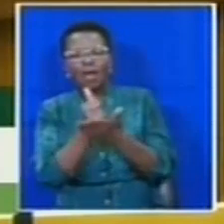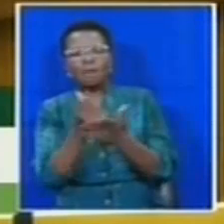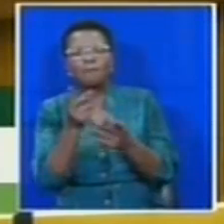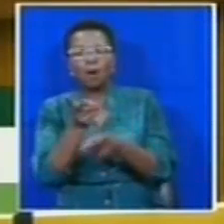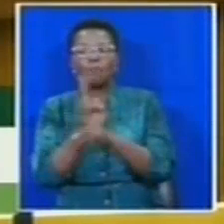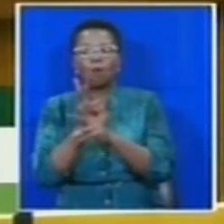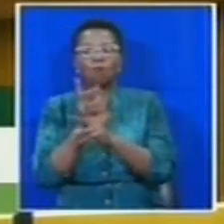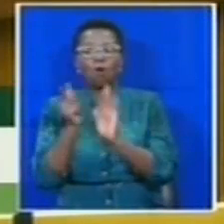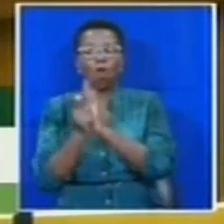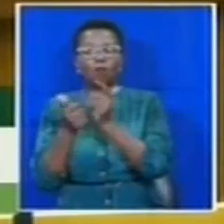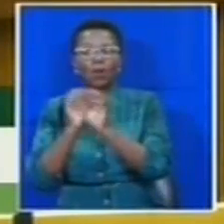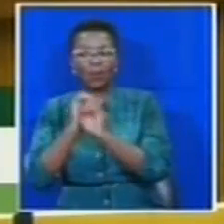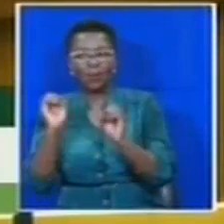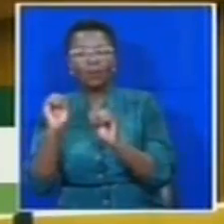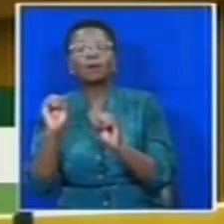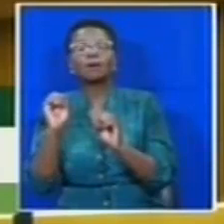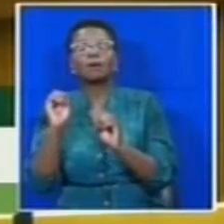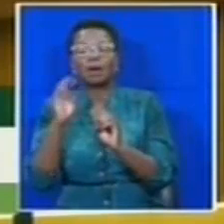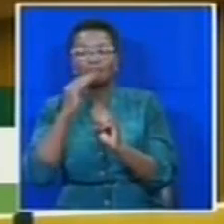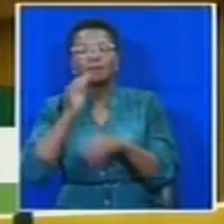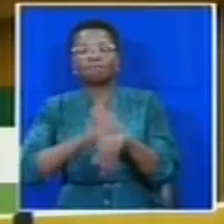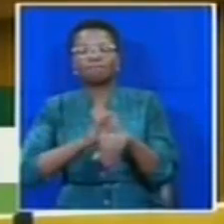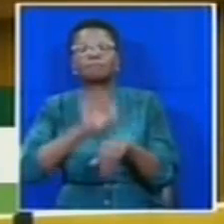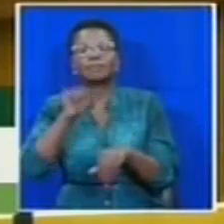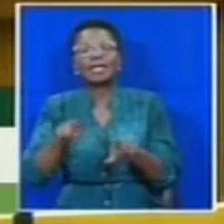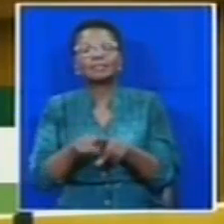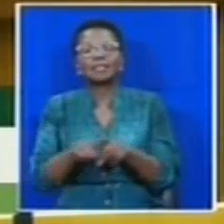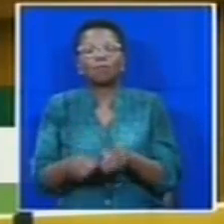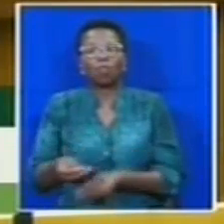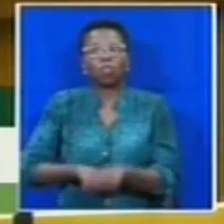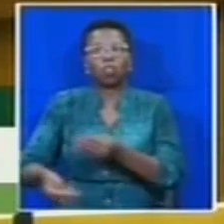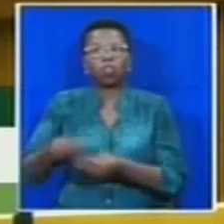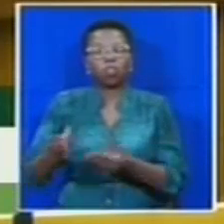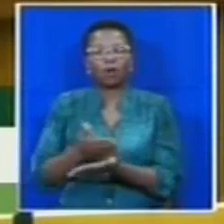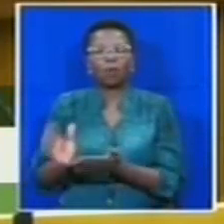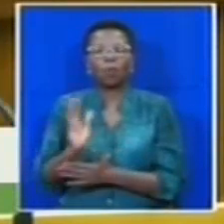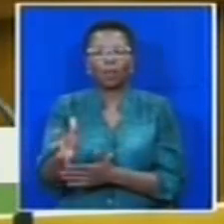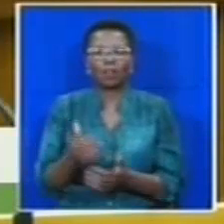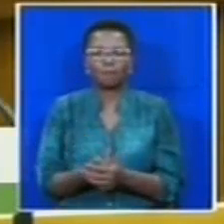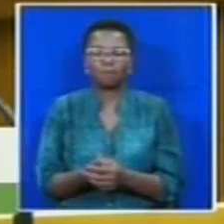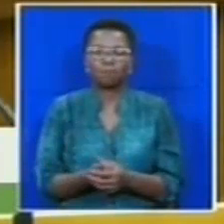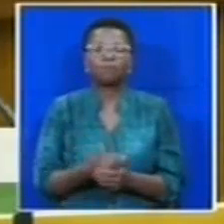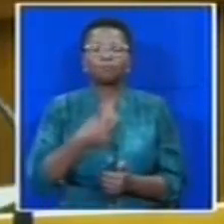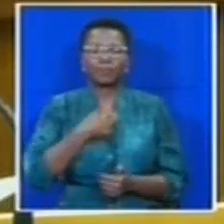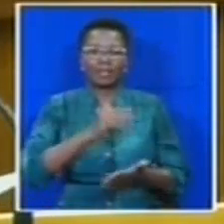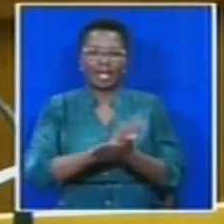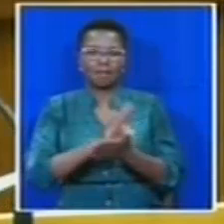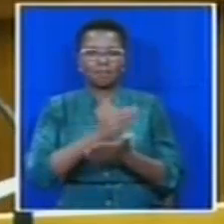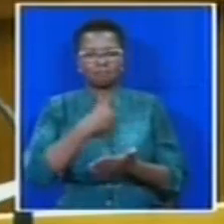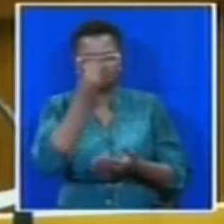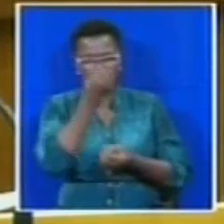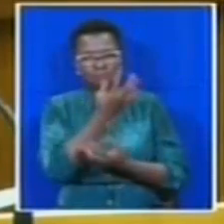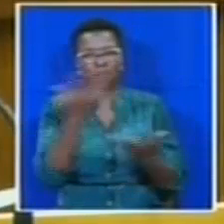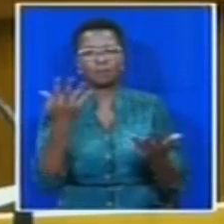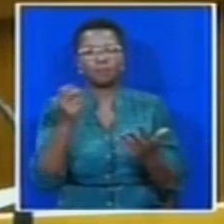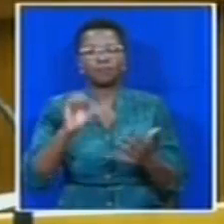laundering while providing protection against fraud and systemic risks. I am pleased to confirm that the restructuring of the